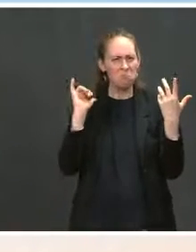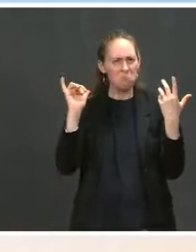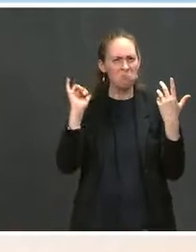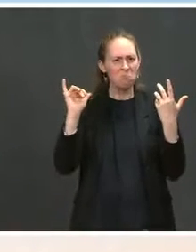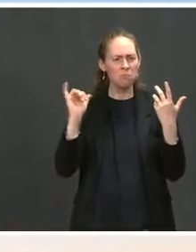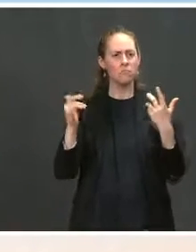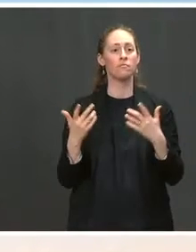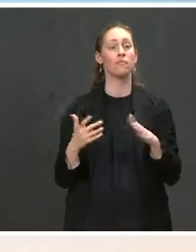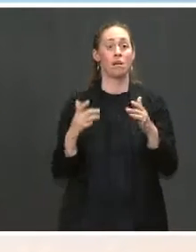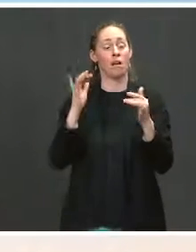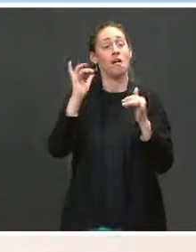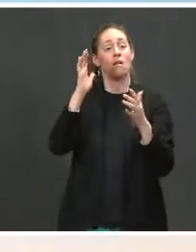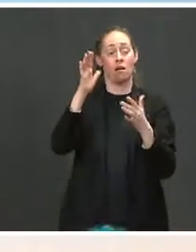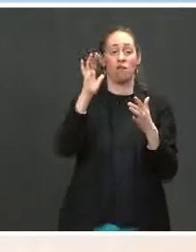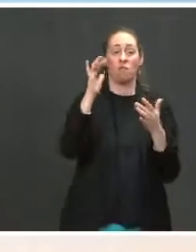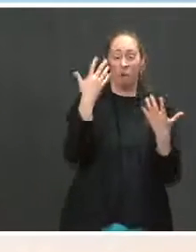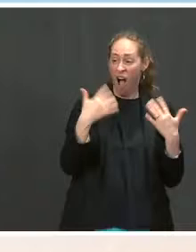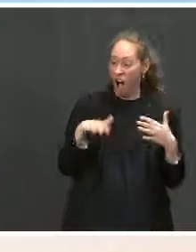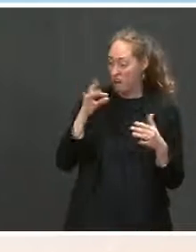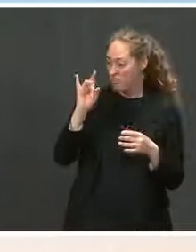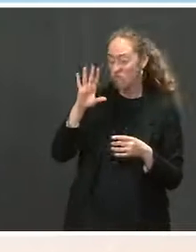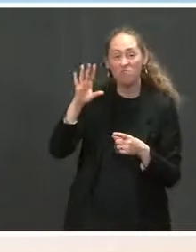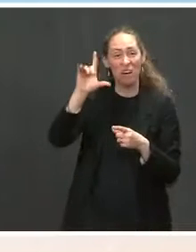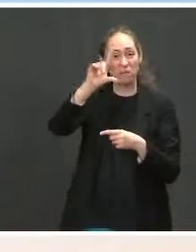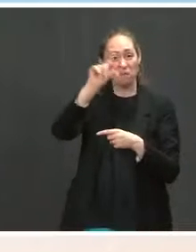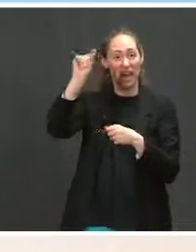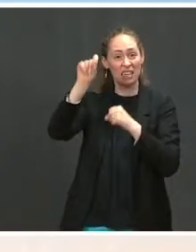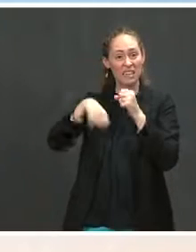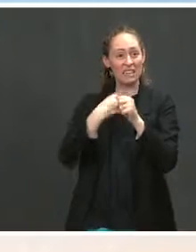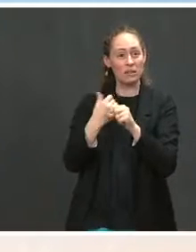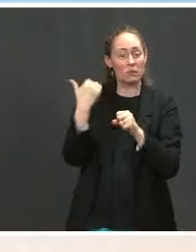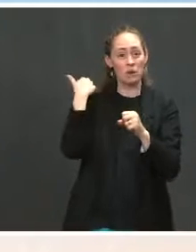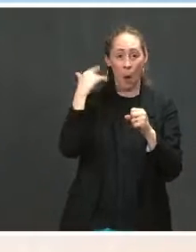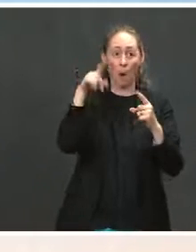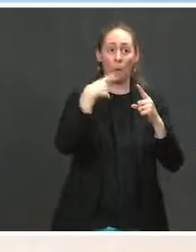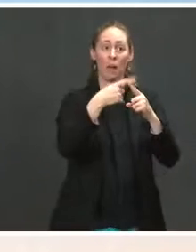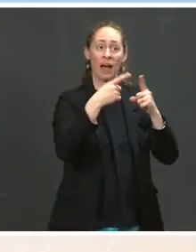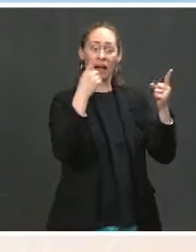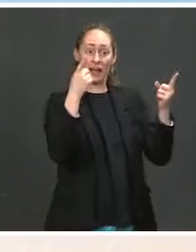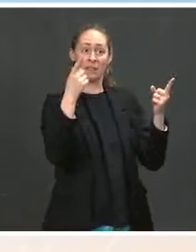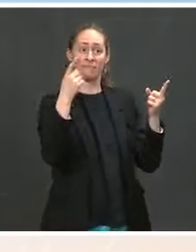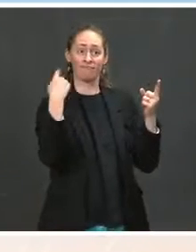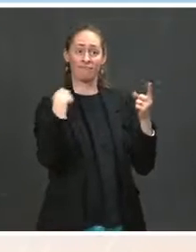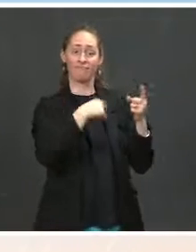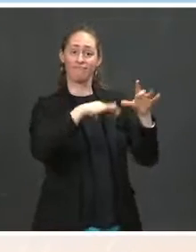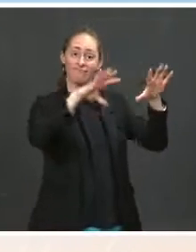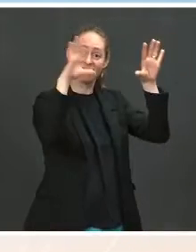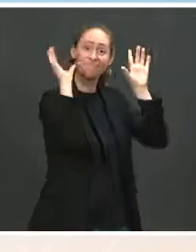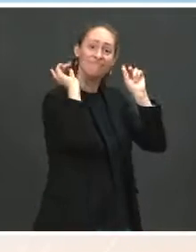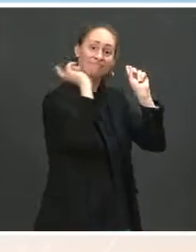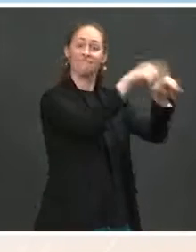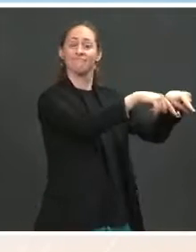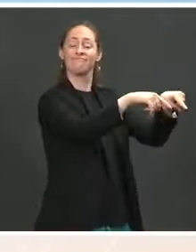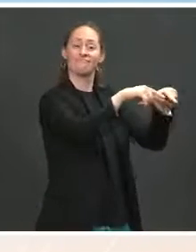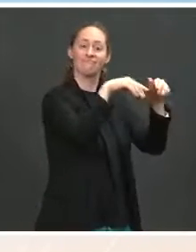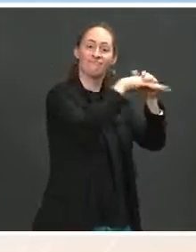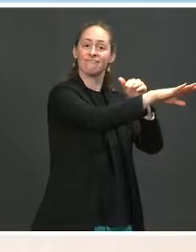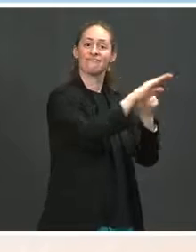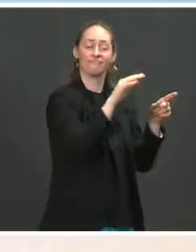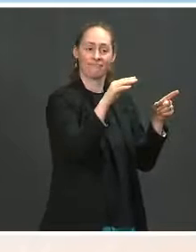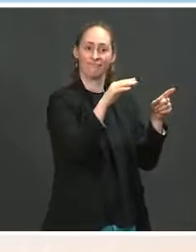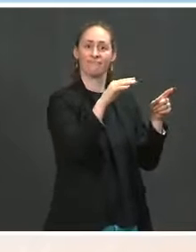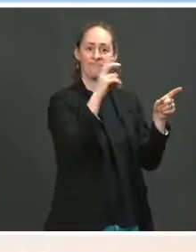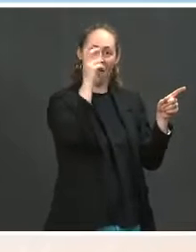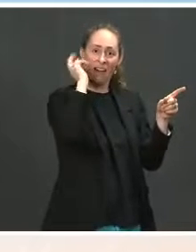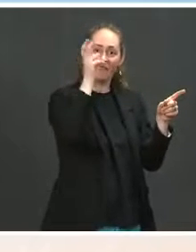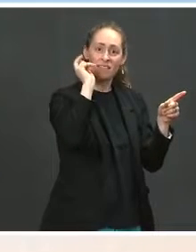Afghanistan almost 20 years ago. And those were to disrupt terrorists seeking to use Afghanistan as a safe haven. We